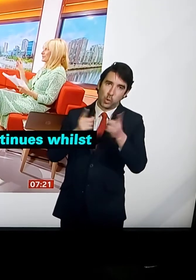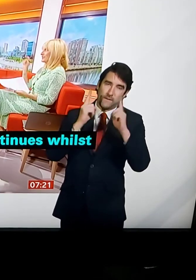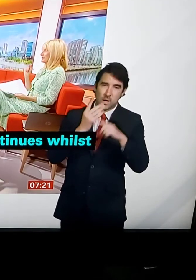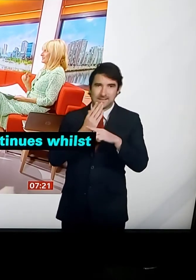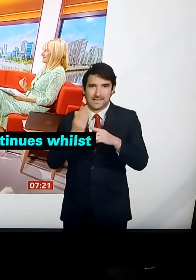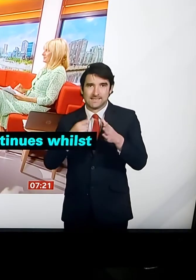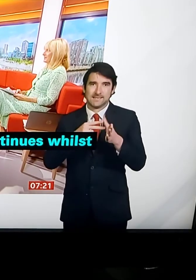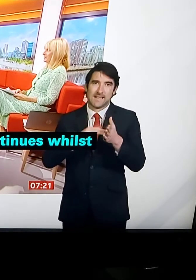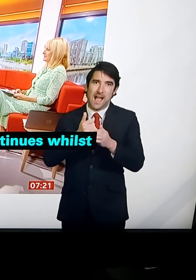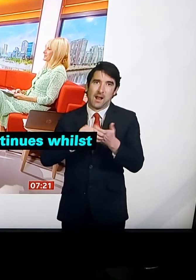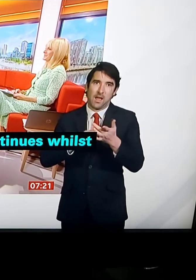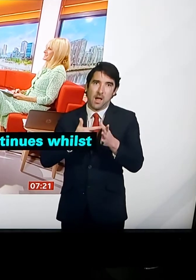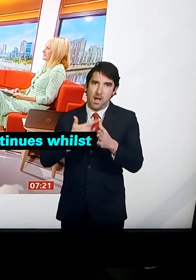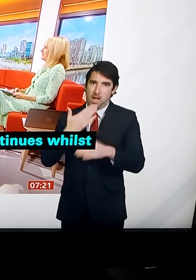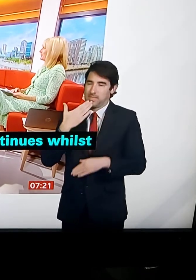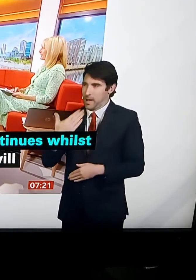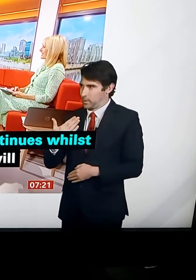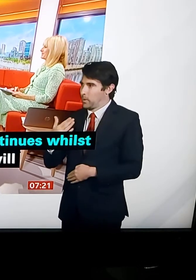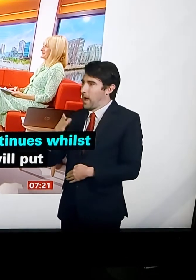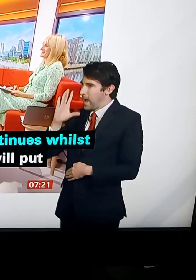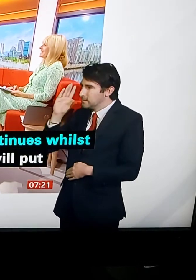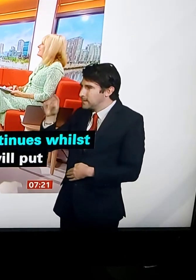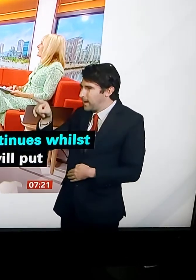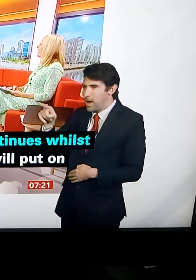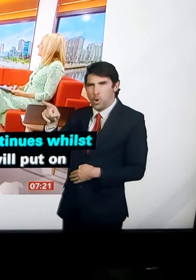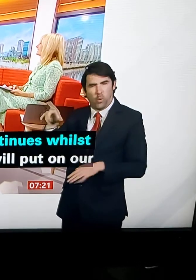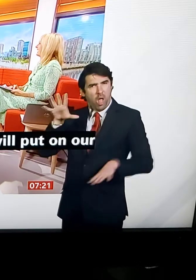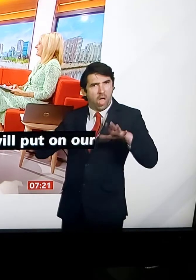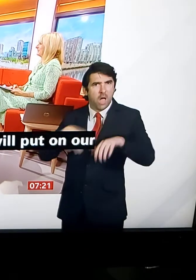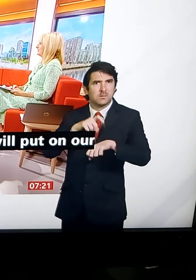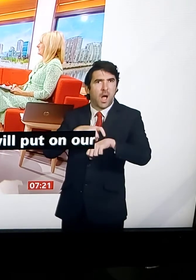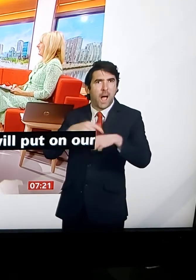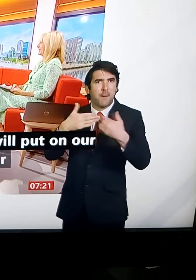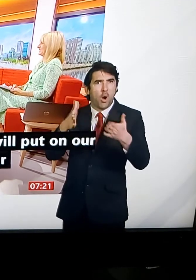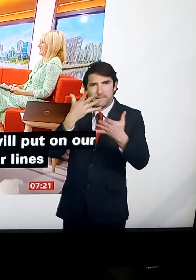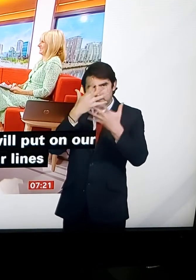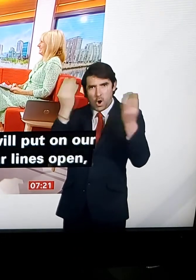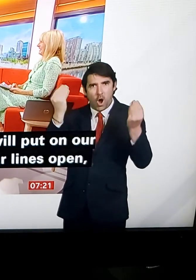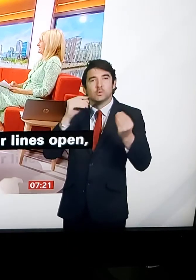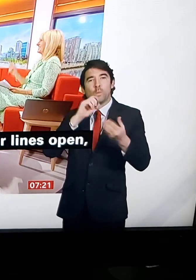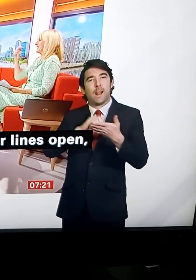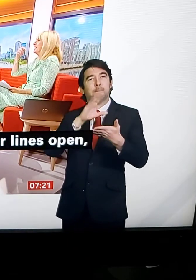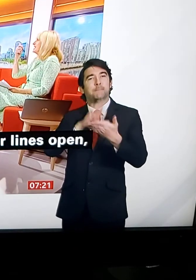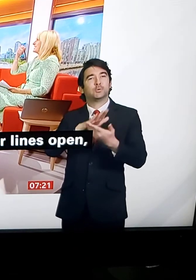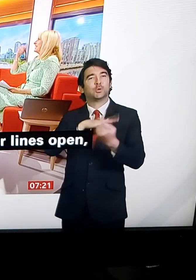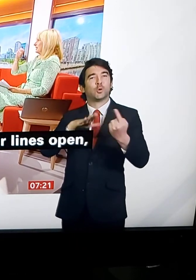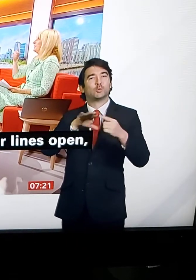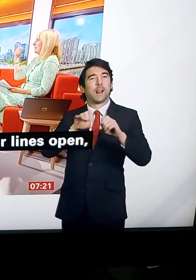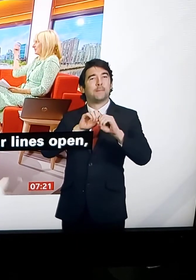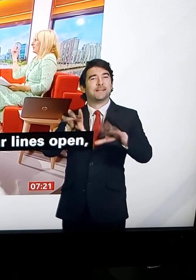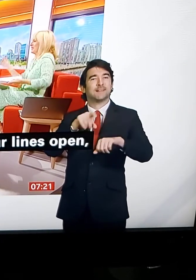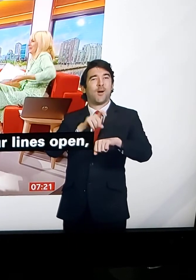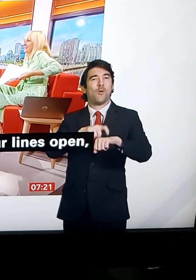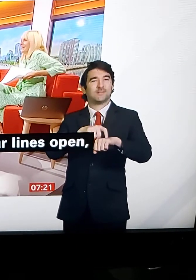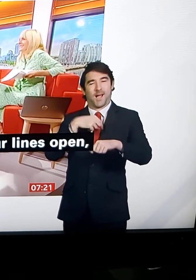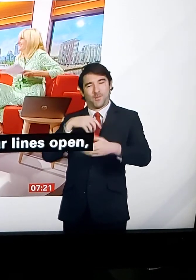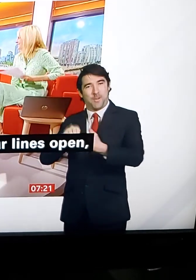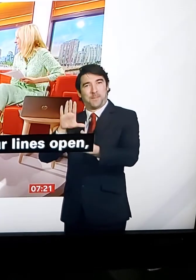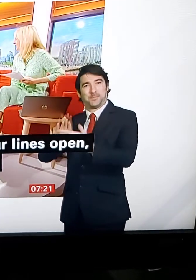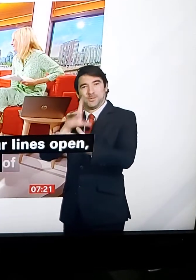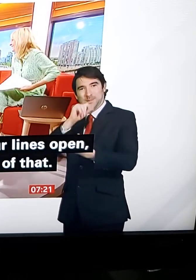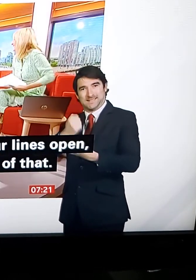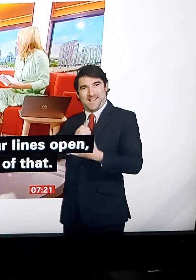put on our social media when your line's open, so we'll get you out of that. Thank you. Thank you both very much. Tell them and we'll put it on,